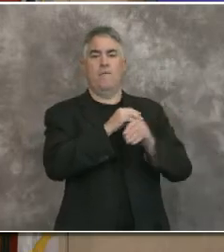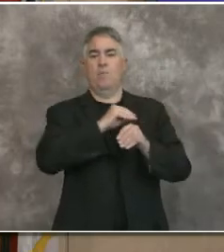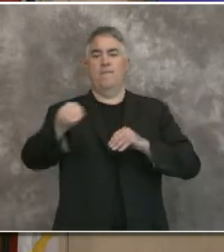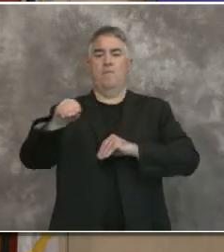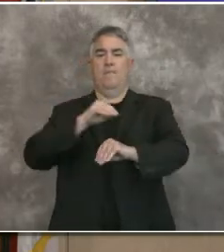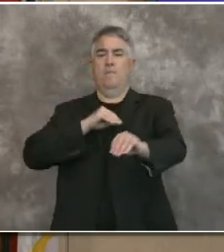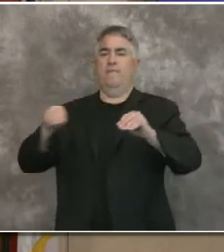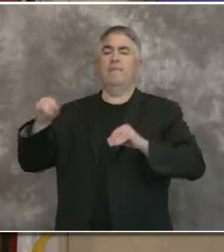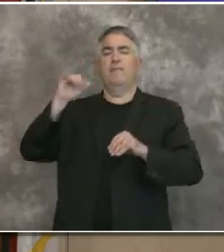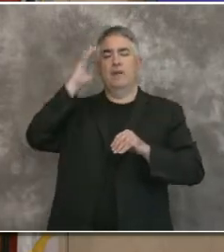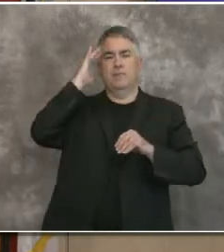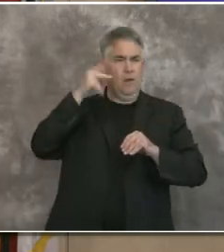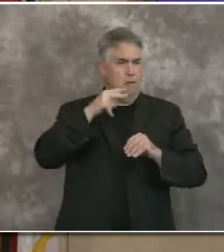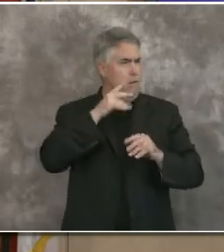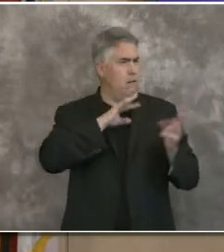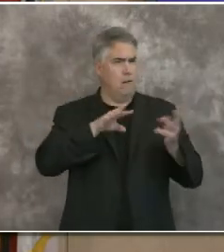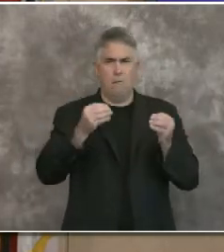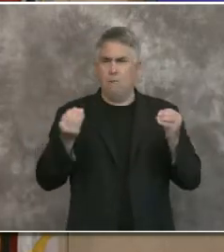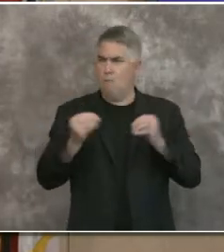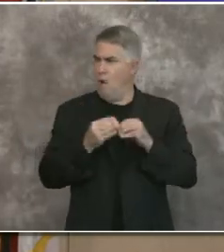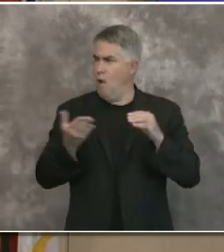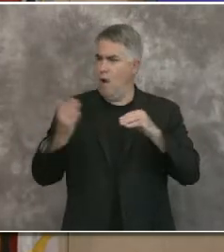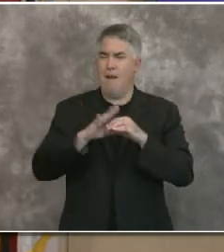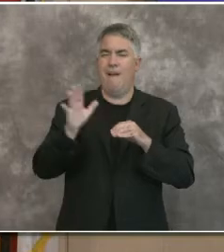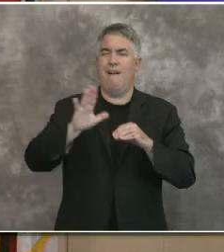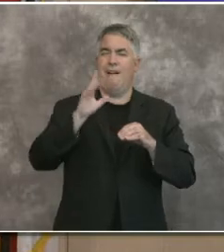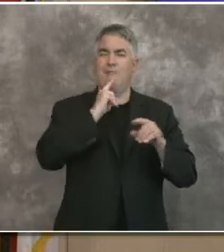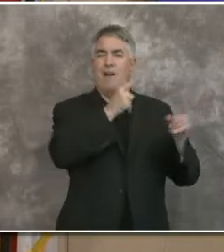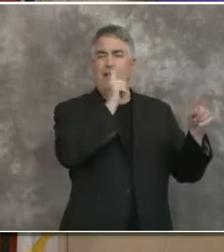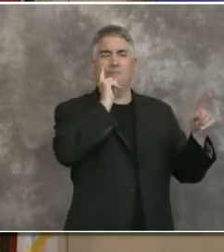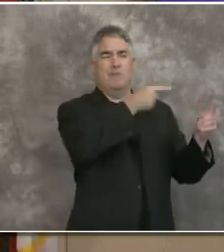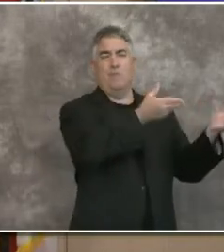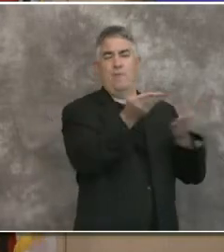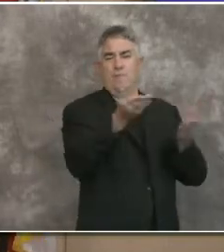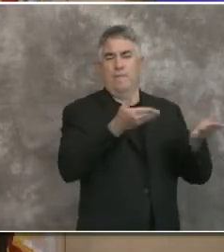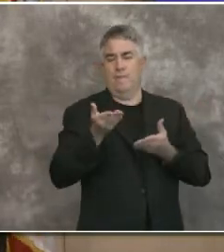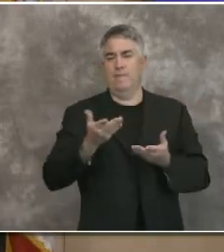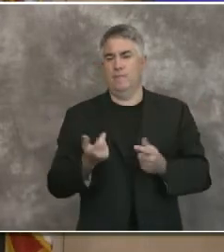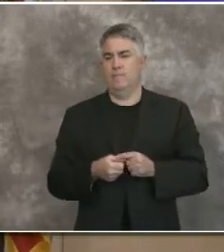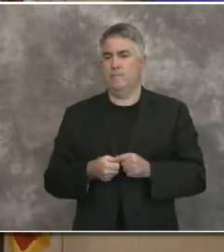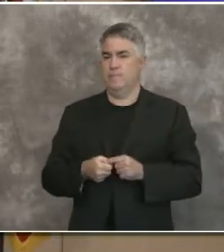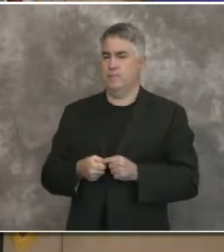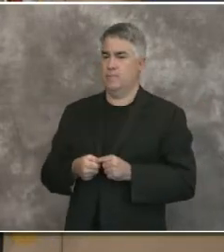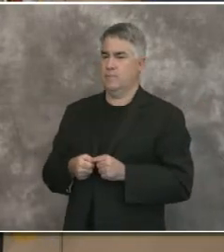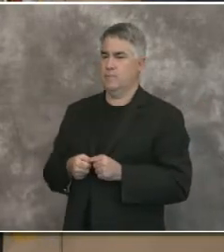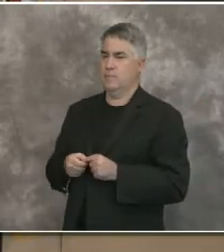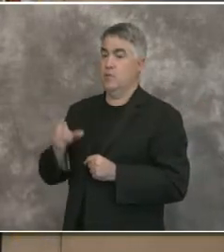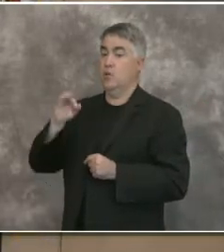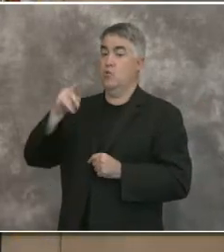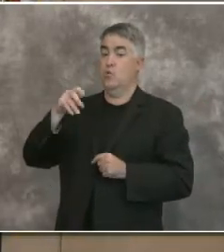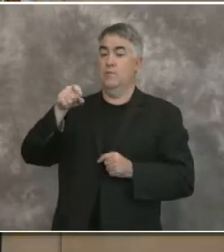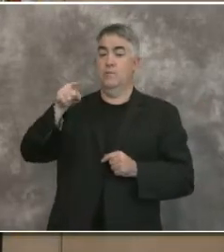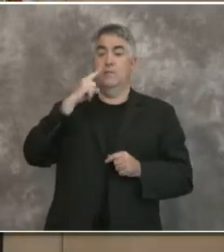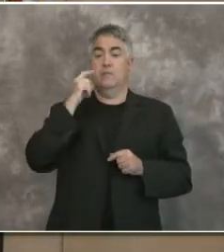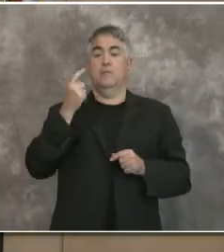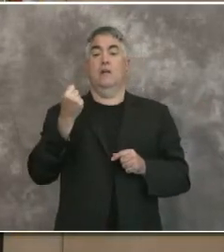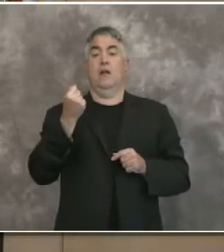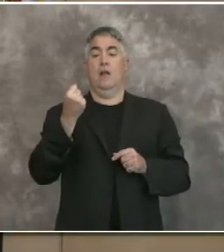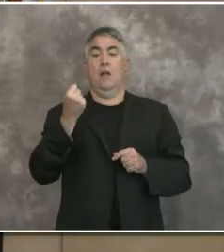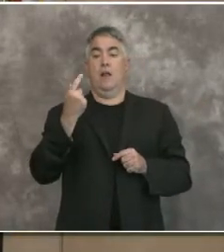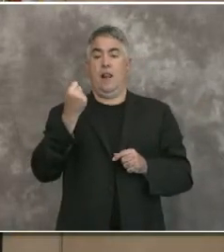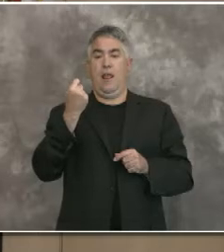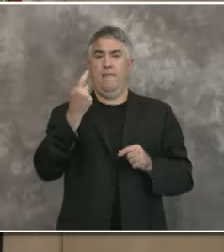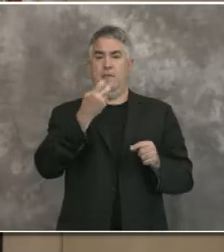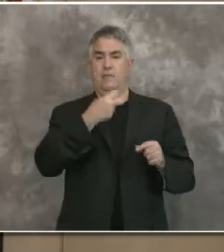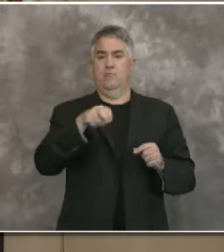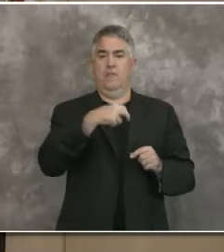you. Right. Yeah, I talked to Scripps today, and they said they've seen 11 transfer county hospitals in the last 2 days